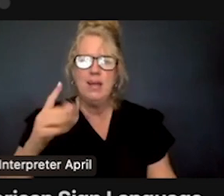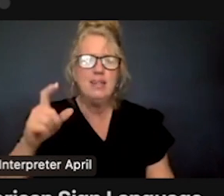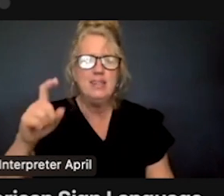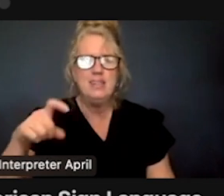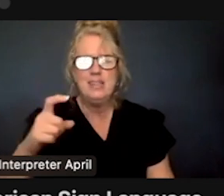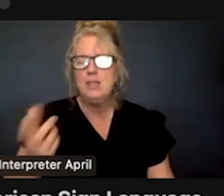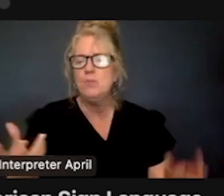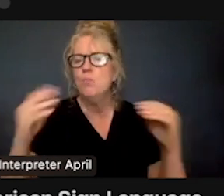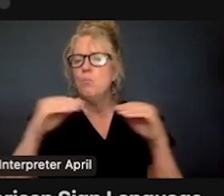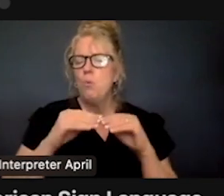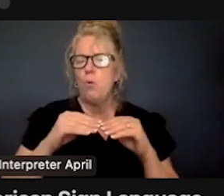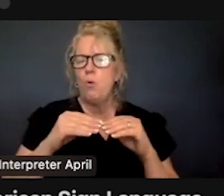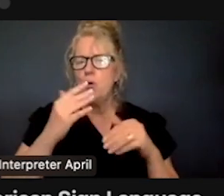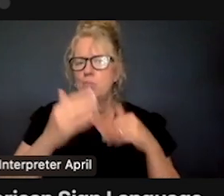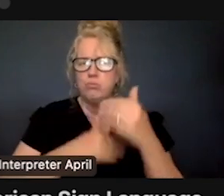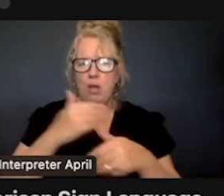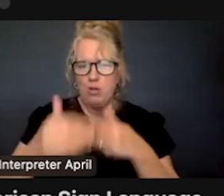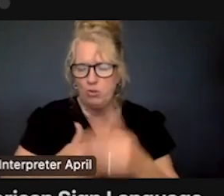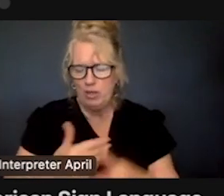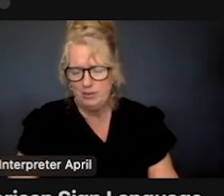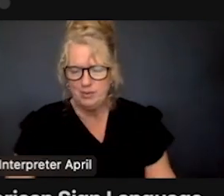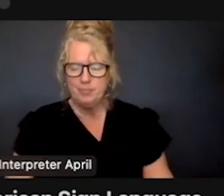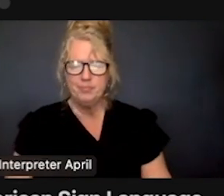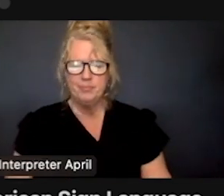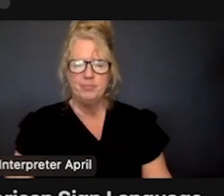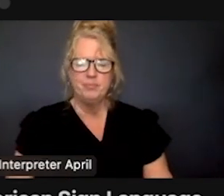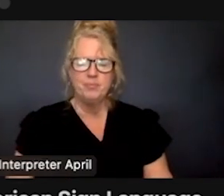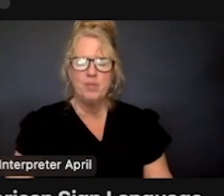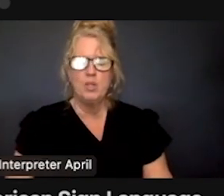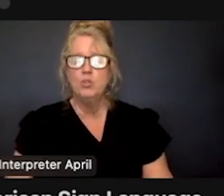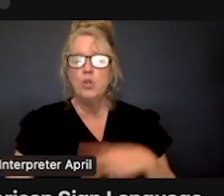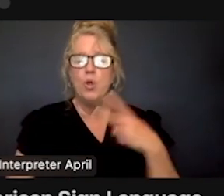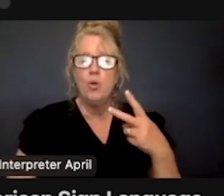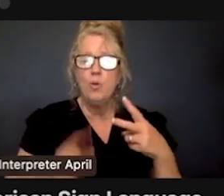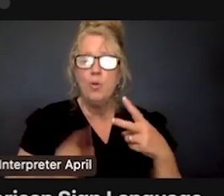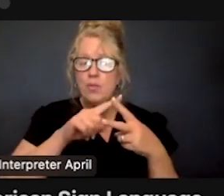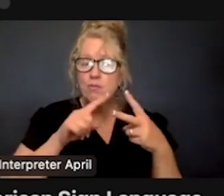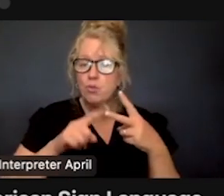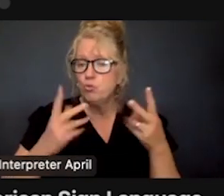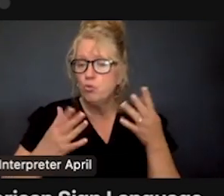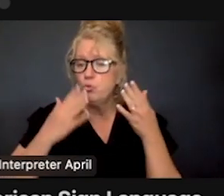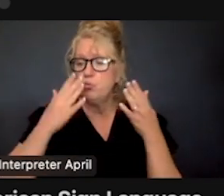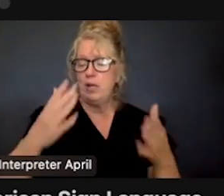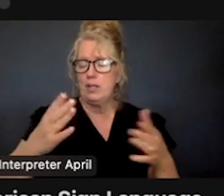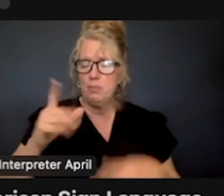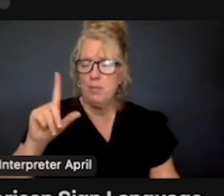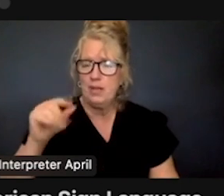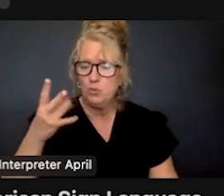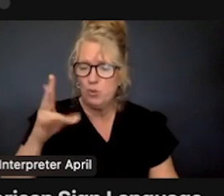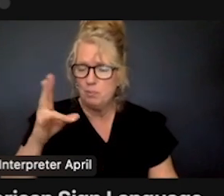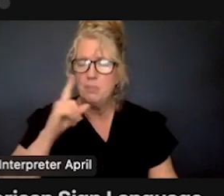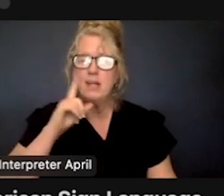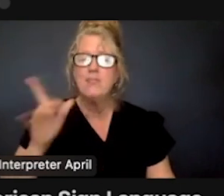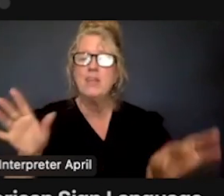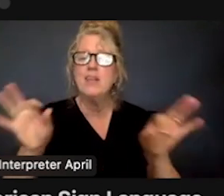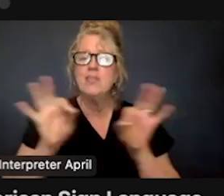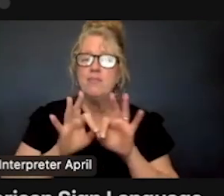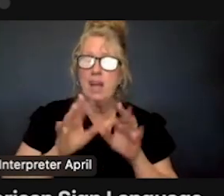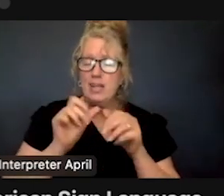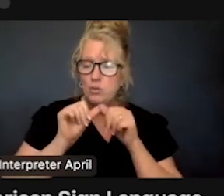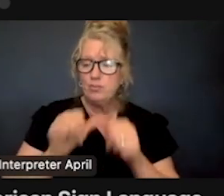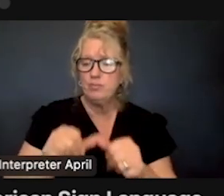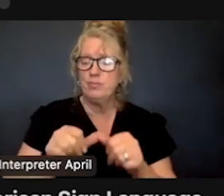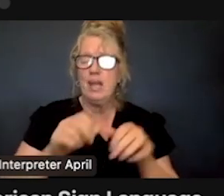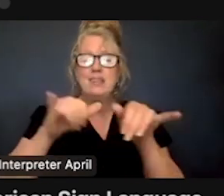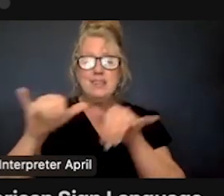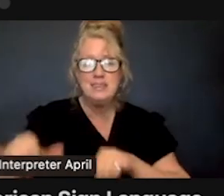more progress is needed. And so the first two recommendations in that 2017 report were about the vital continuum and